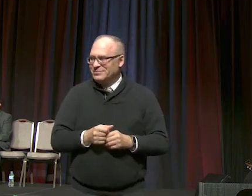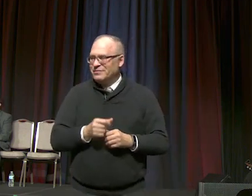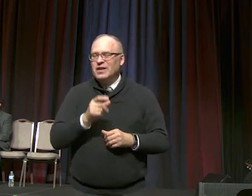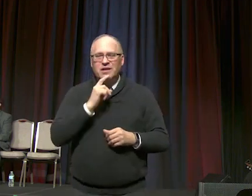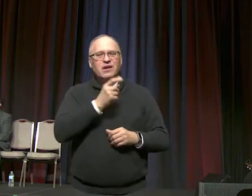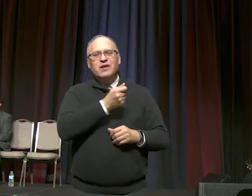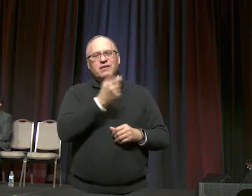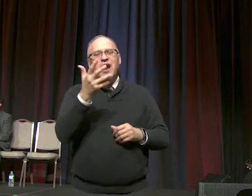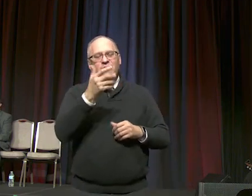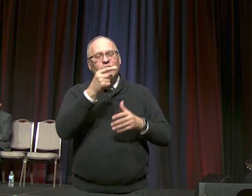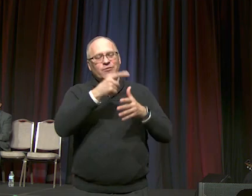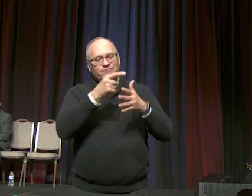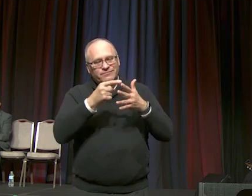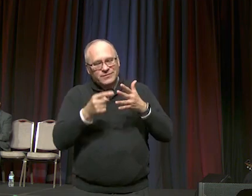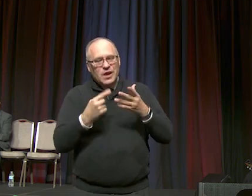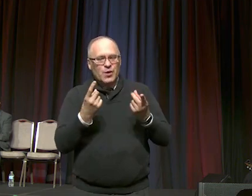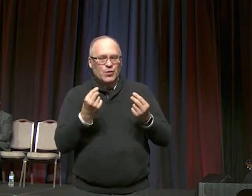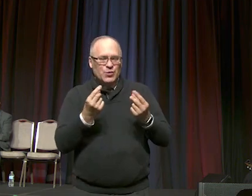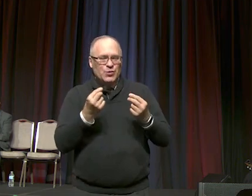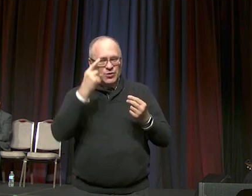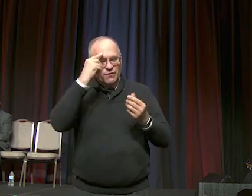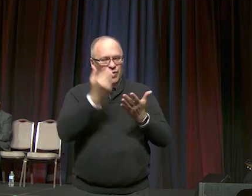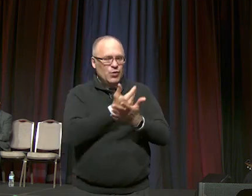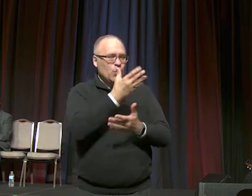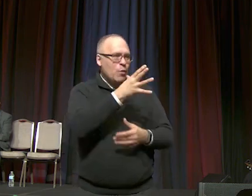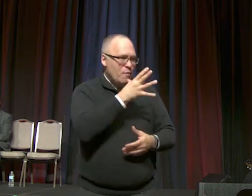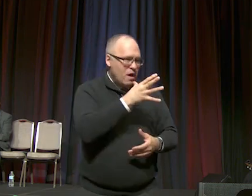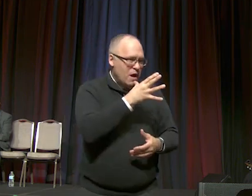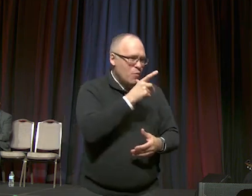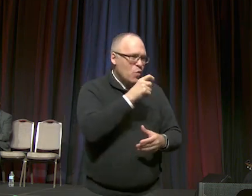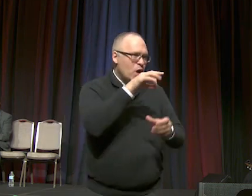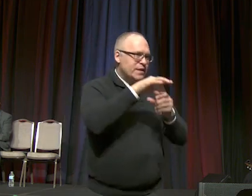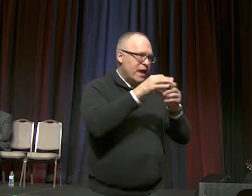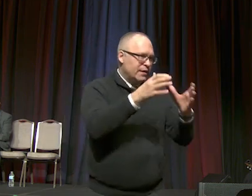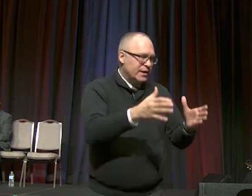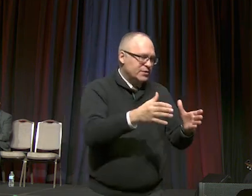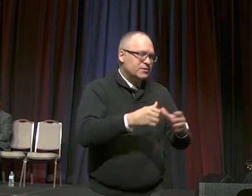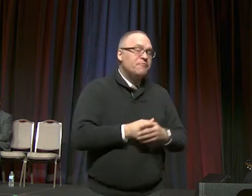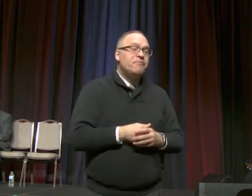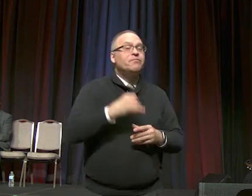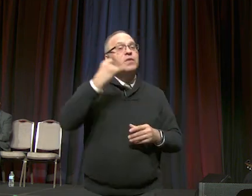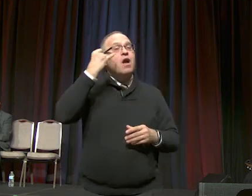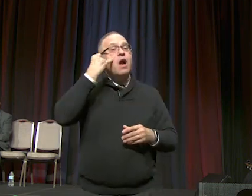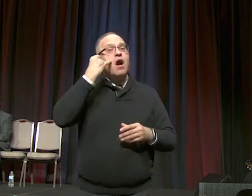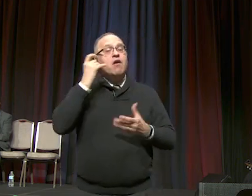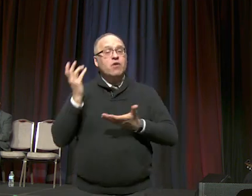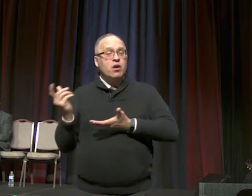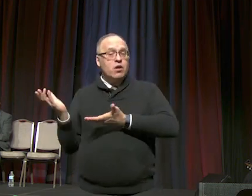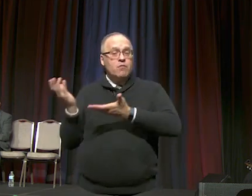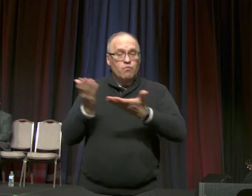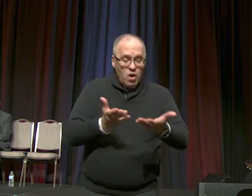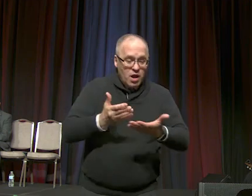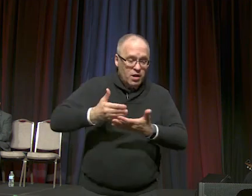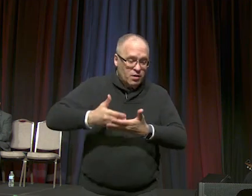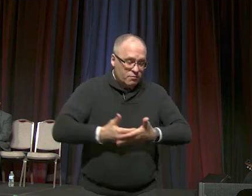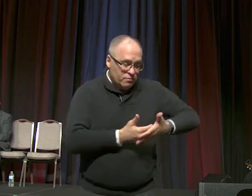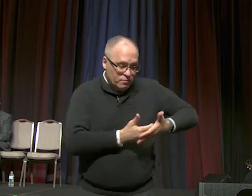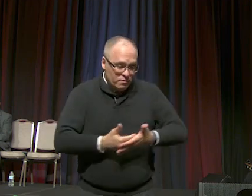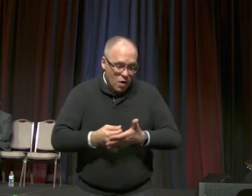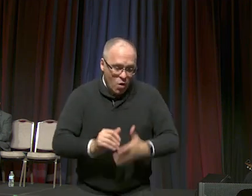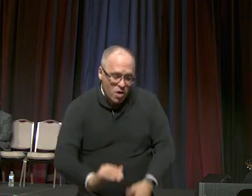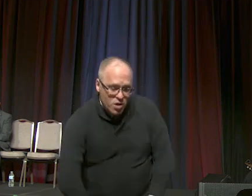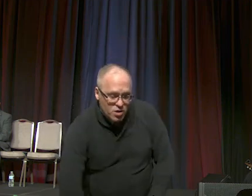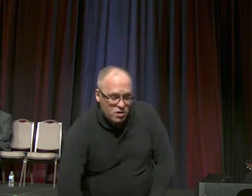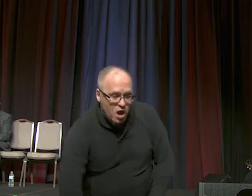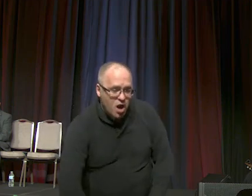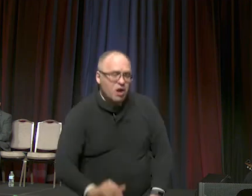provisions that I have done for some of our new moms. If they are coming with an infant or a young child,